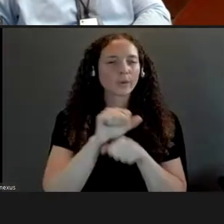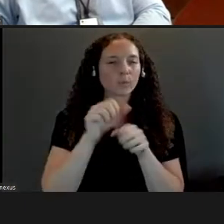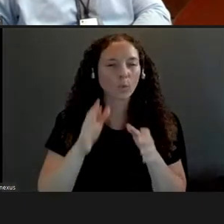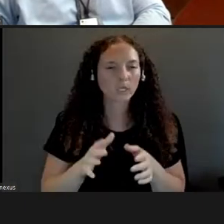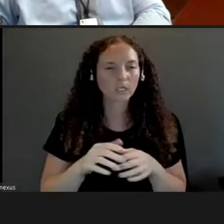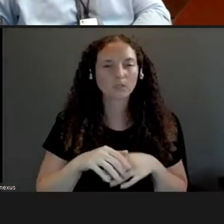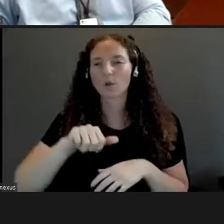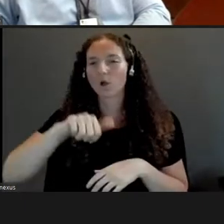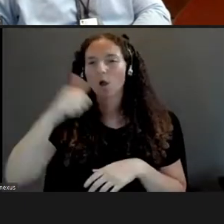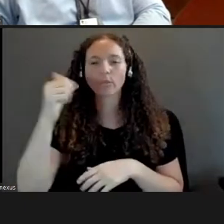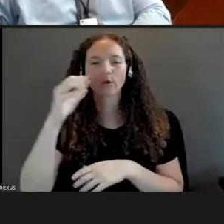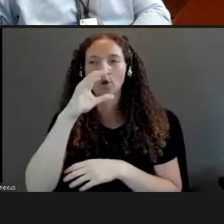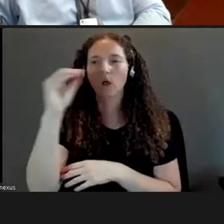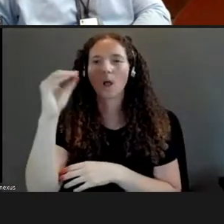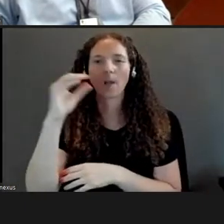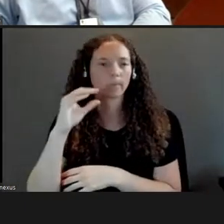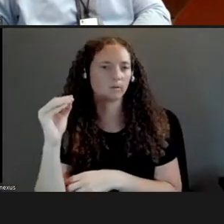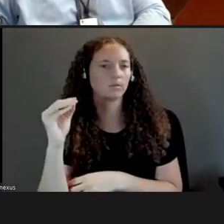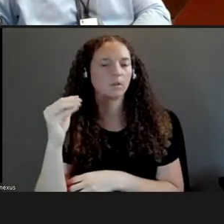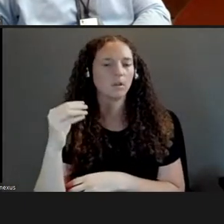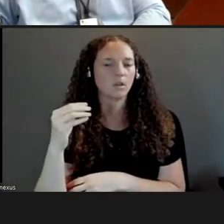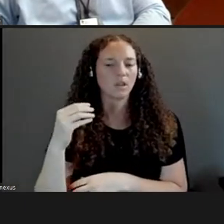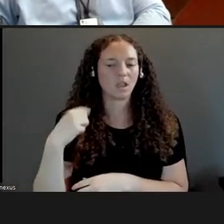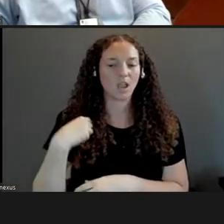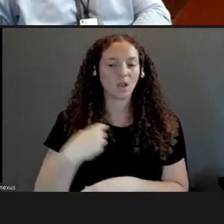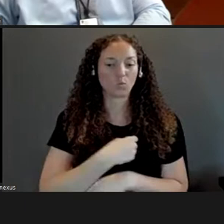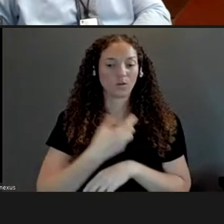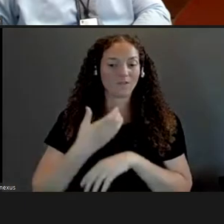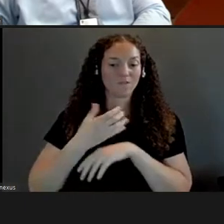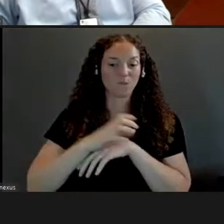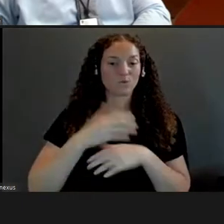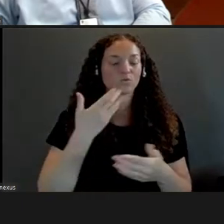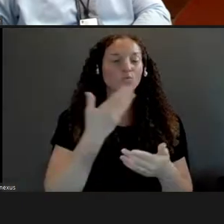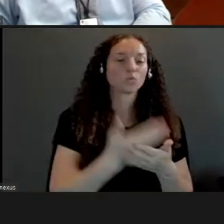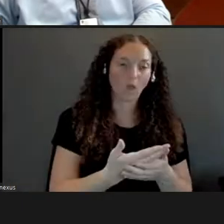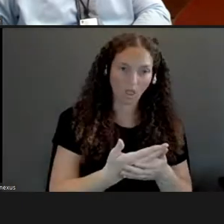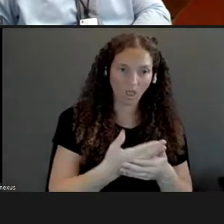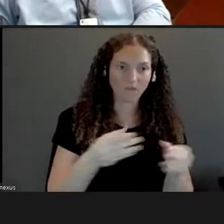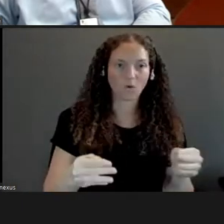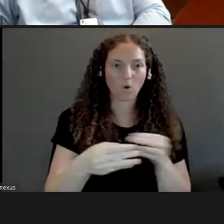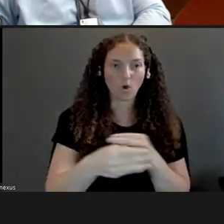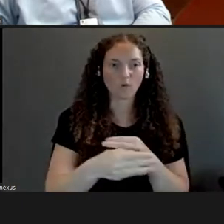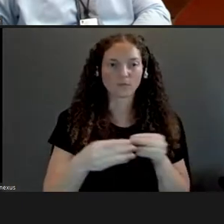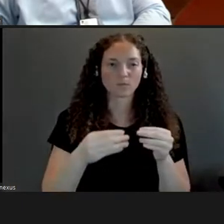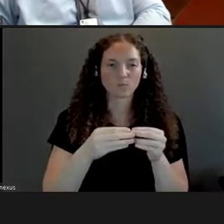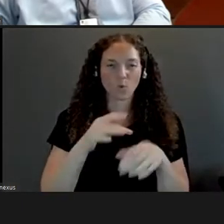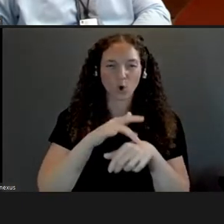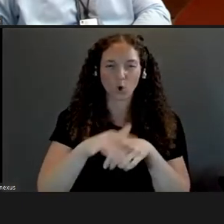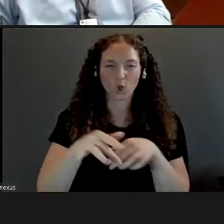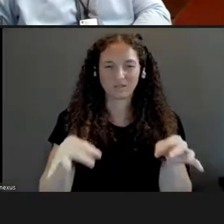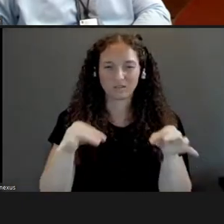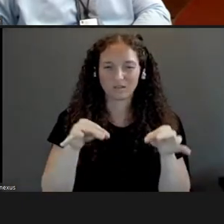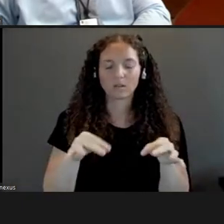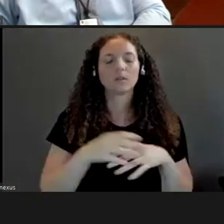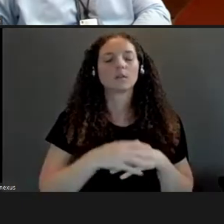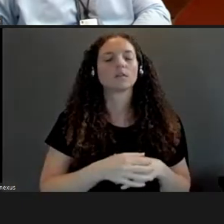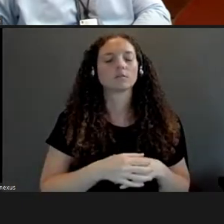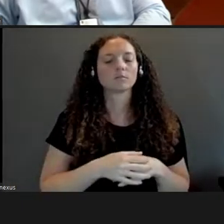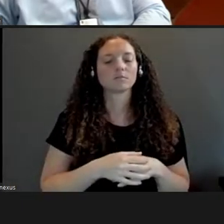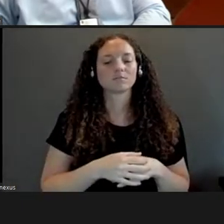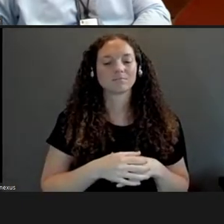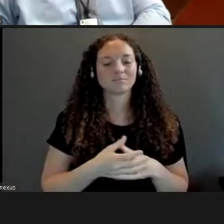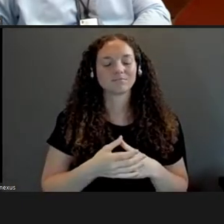other firms where we are forced to be in the office earlier than usual. the last thing we wanted to add to get added to